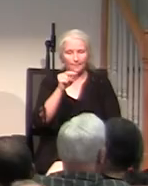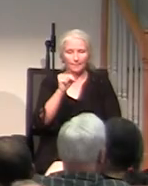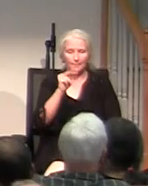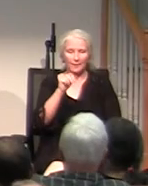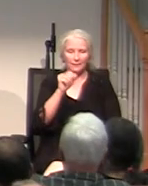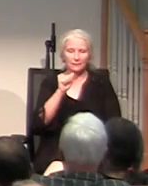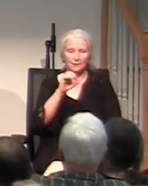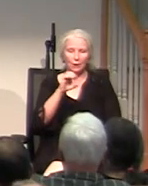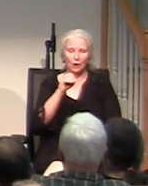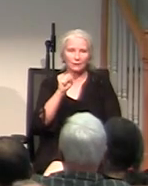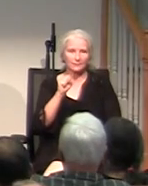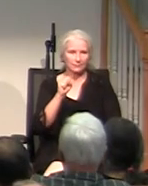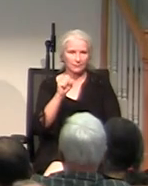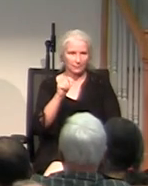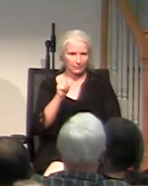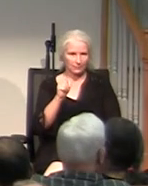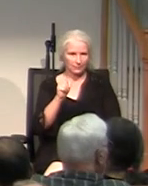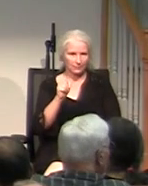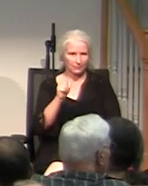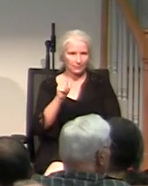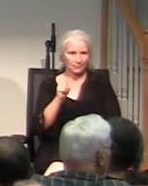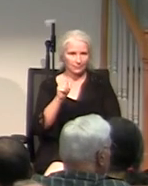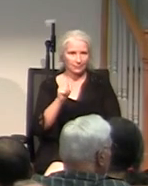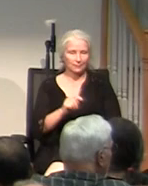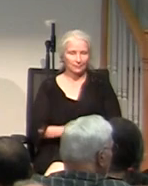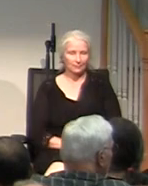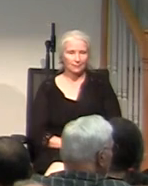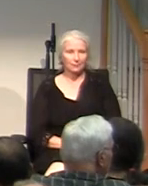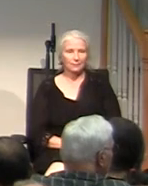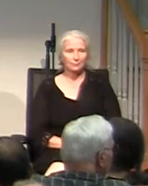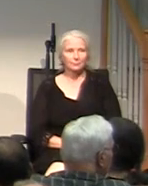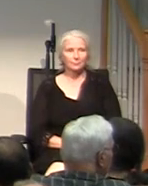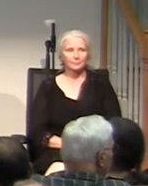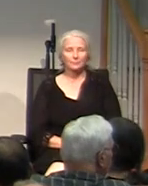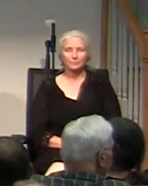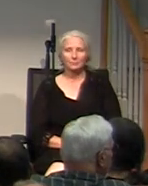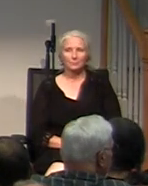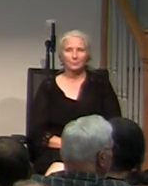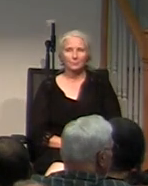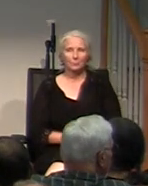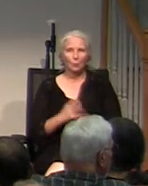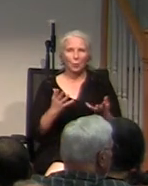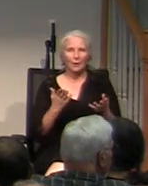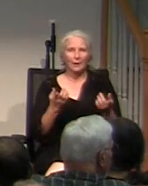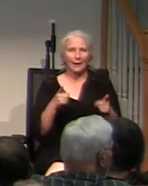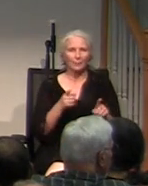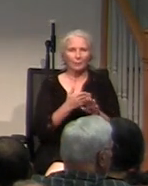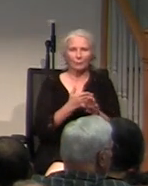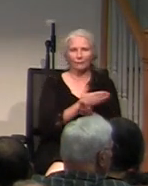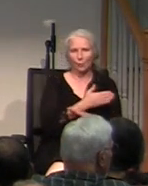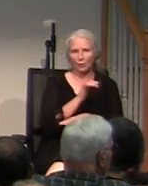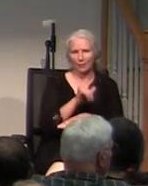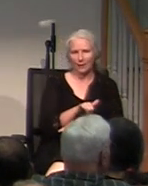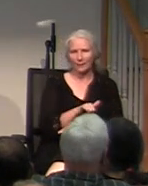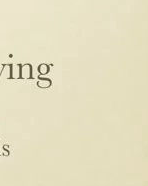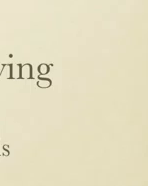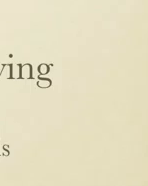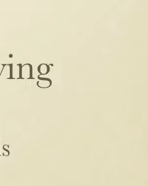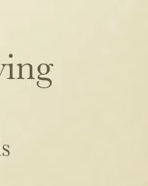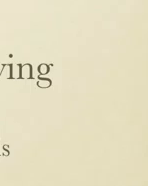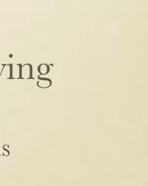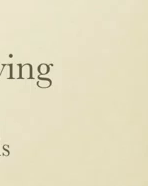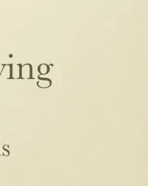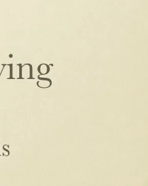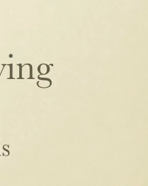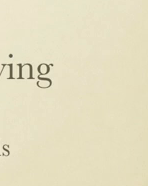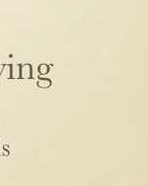as perhaps a precursor for what was supposed to happen in 1888, the outpouring of the Holy Spirit,